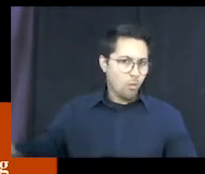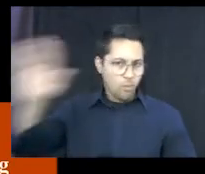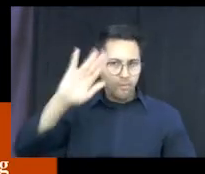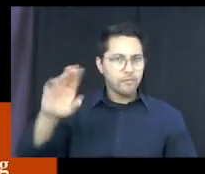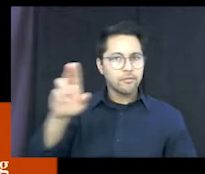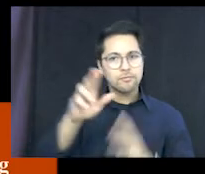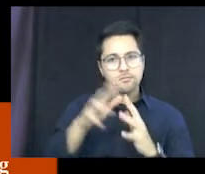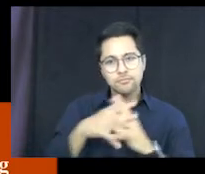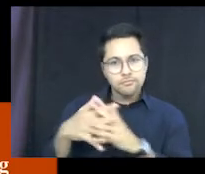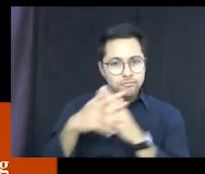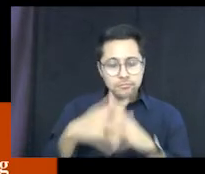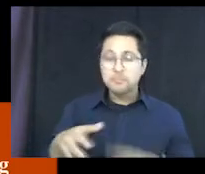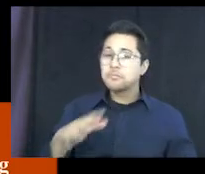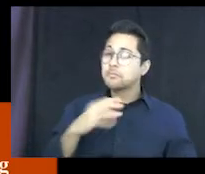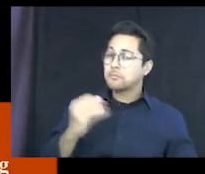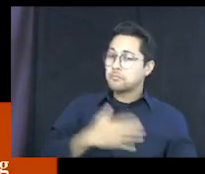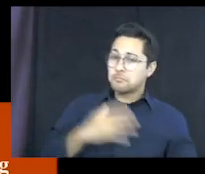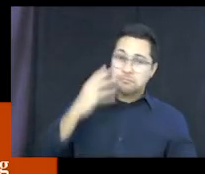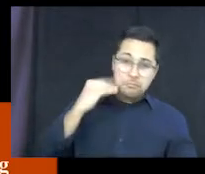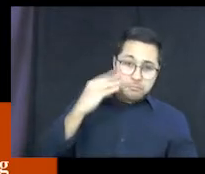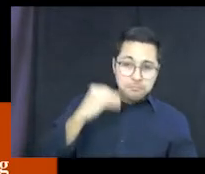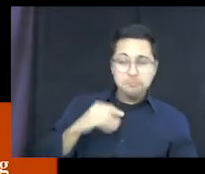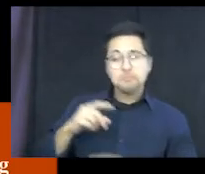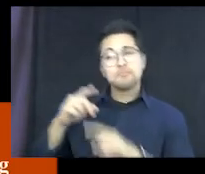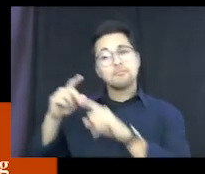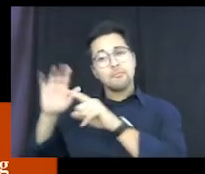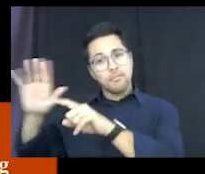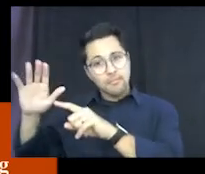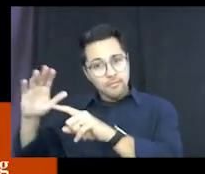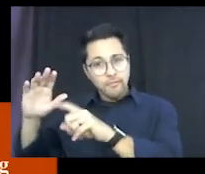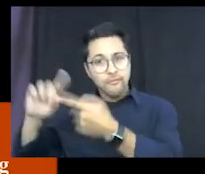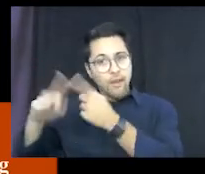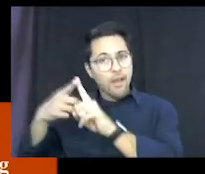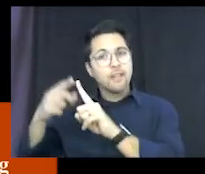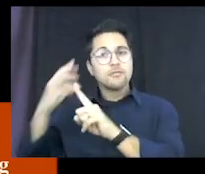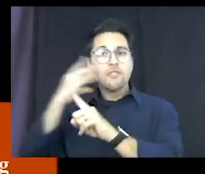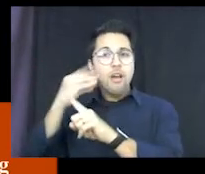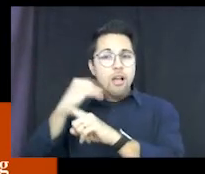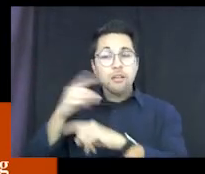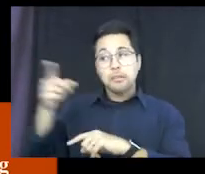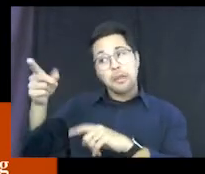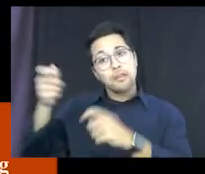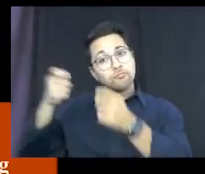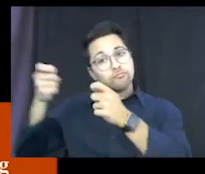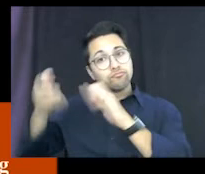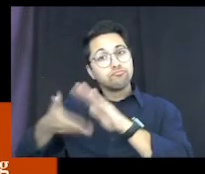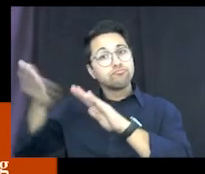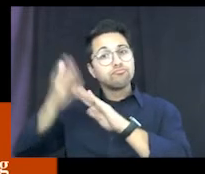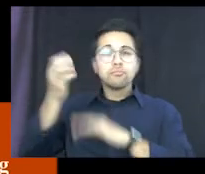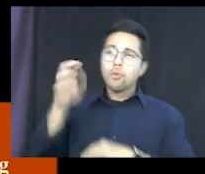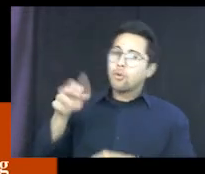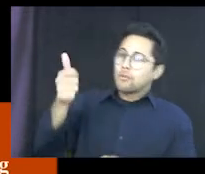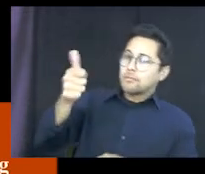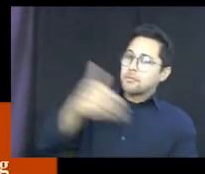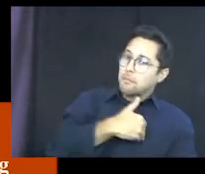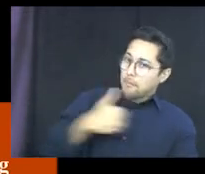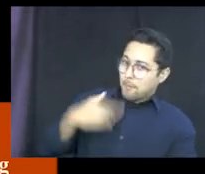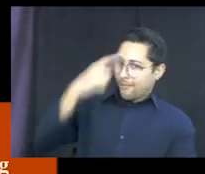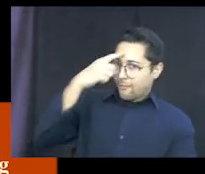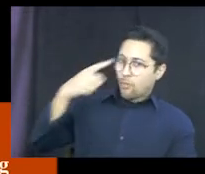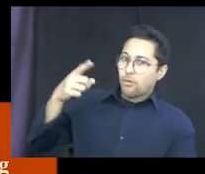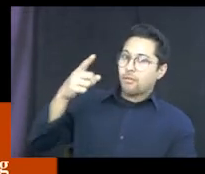the experiences of my friends and colleagues who either facilitate or are members of such